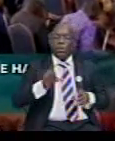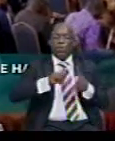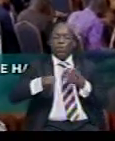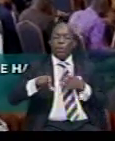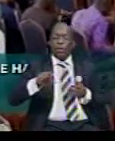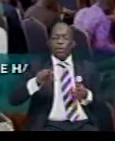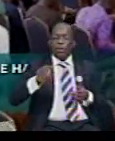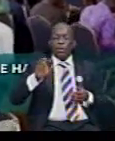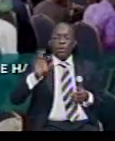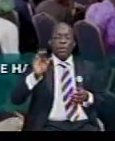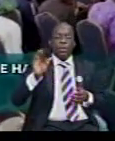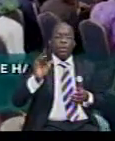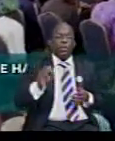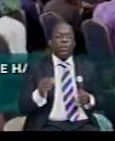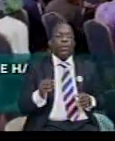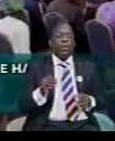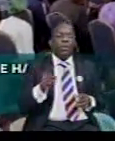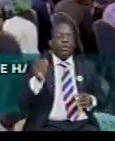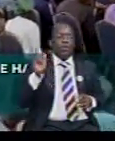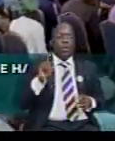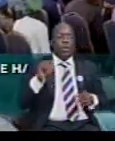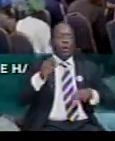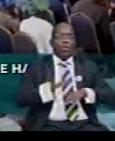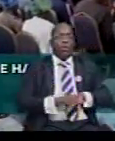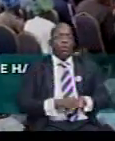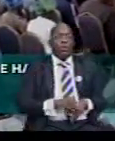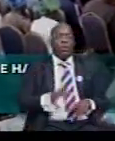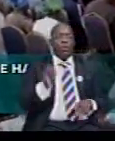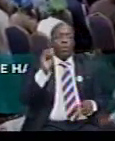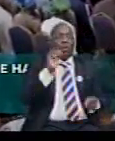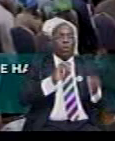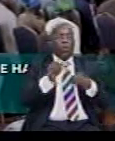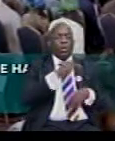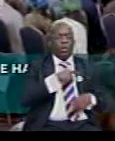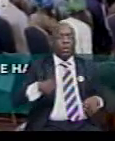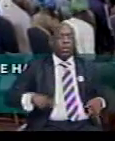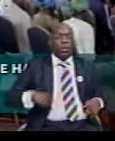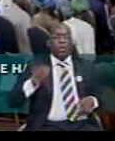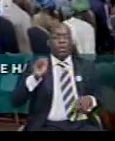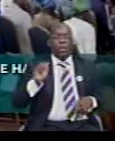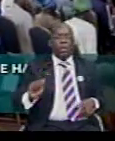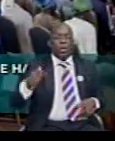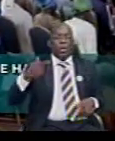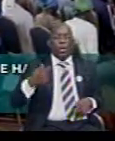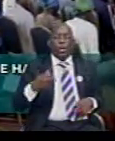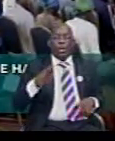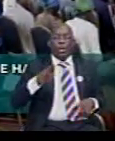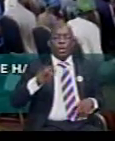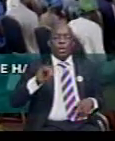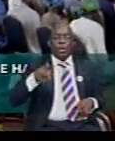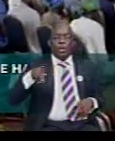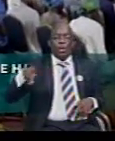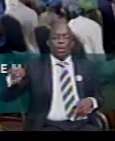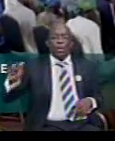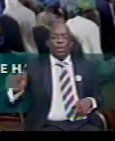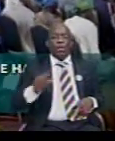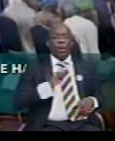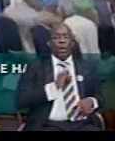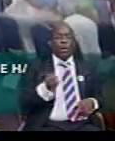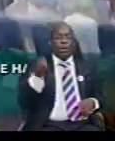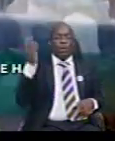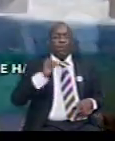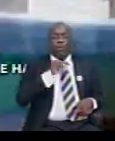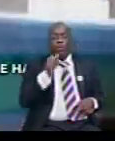O King Agrippa, I was not disobedient to the heavenly